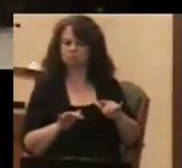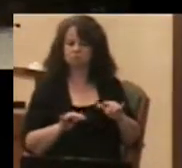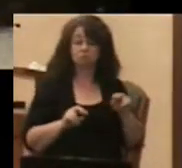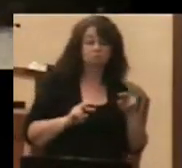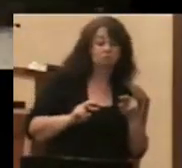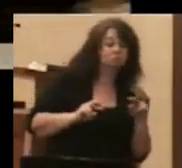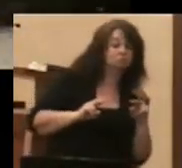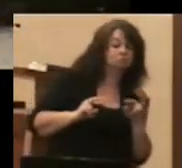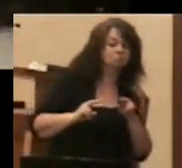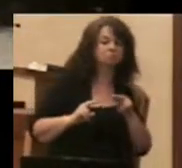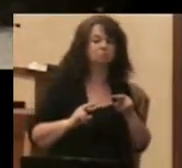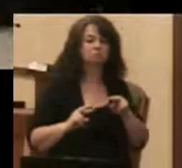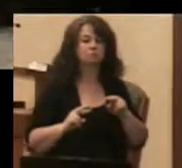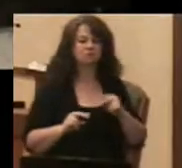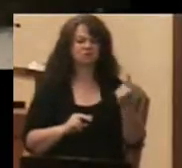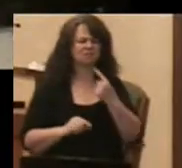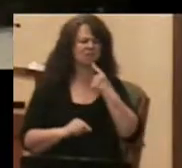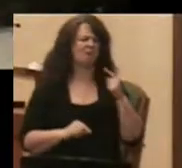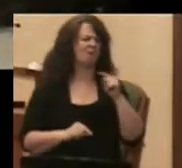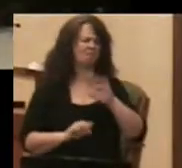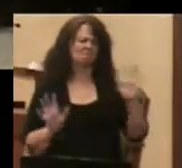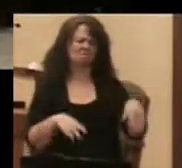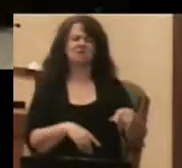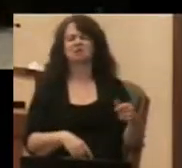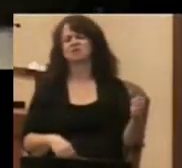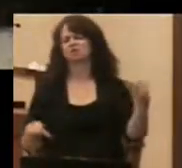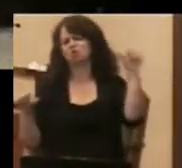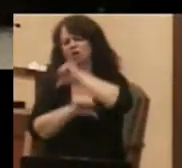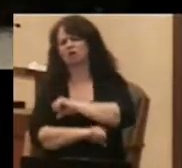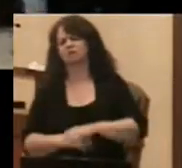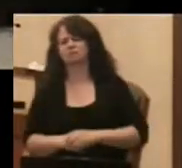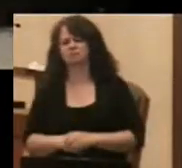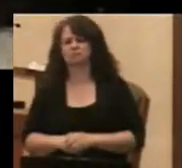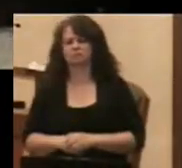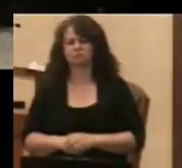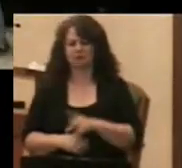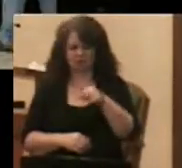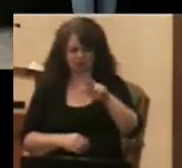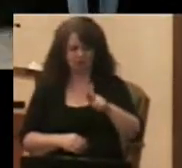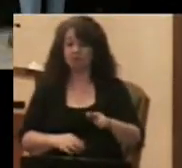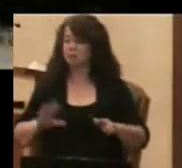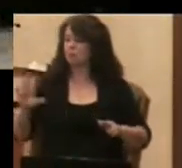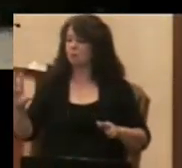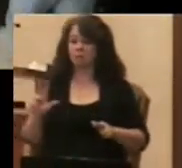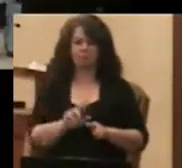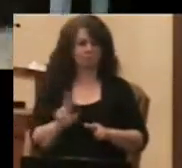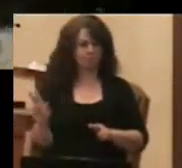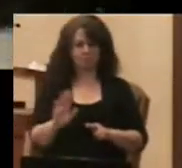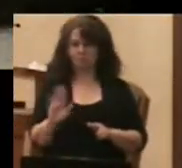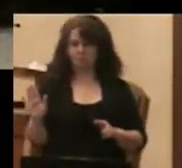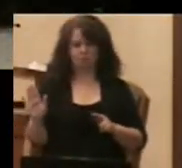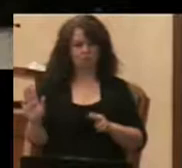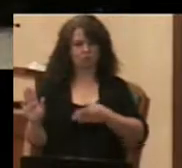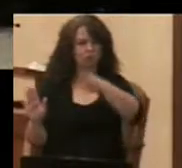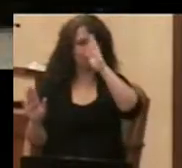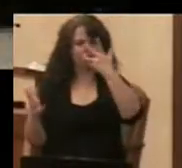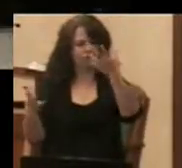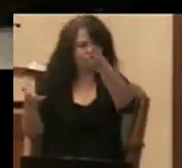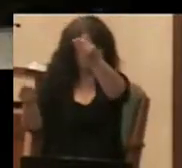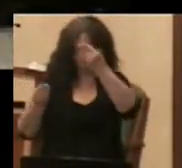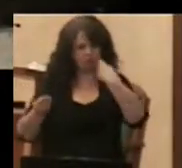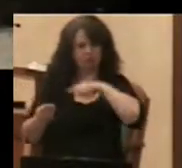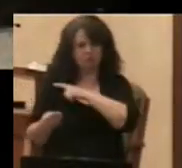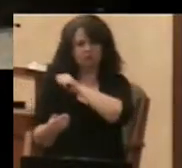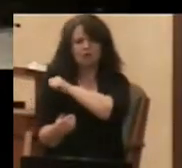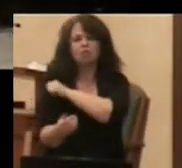being drunk, so Peter stood up to say something. He told them that they were not drunk, but that God had given them the power